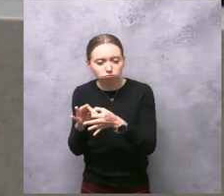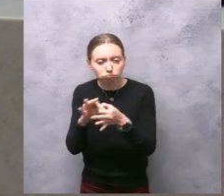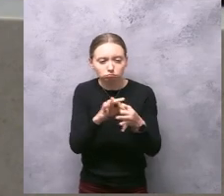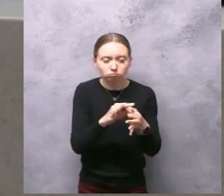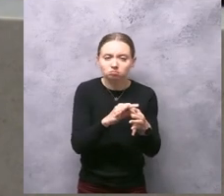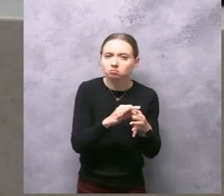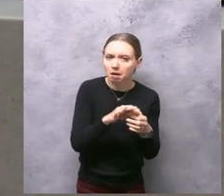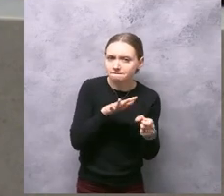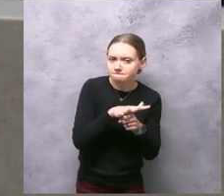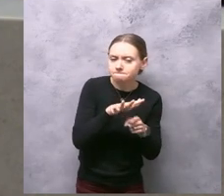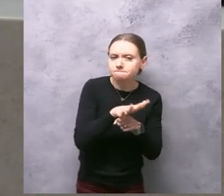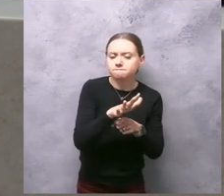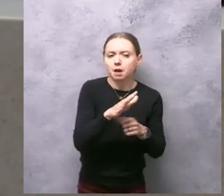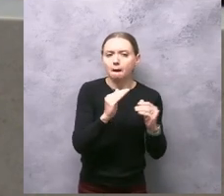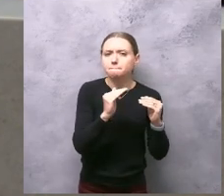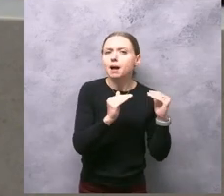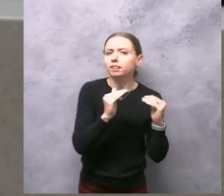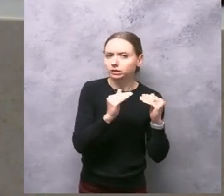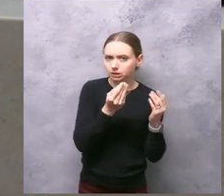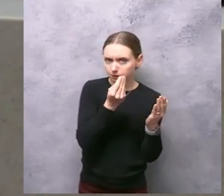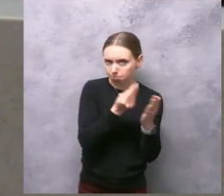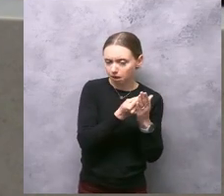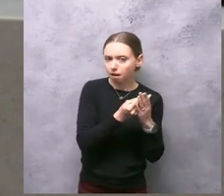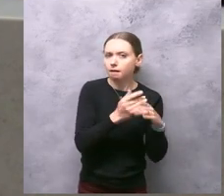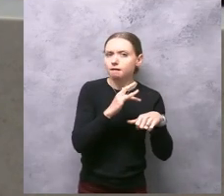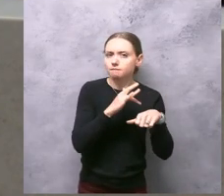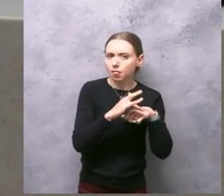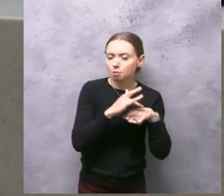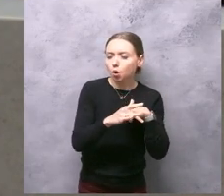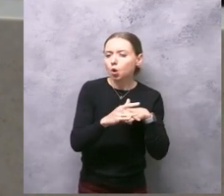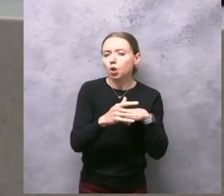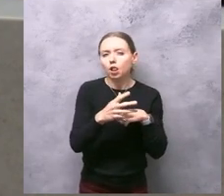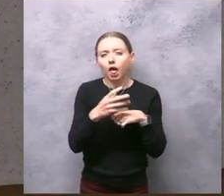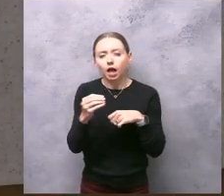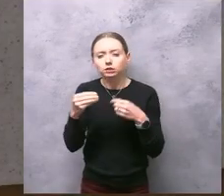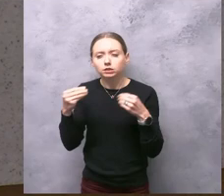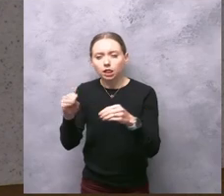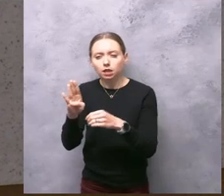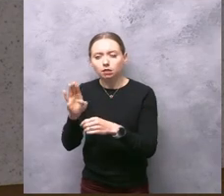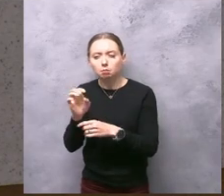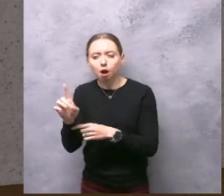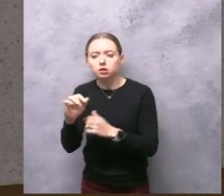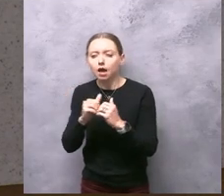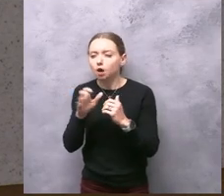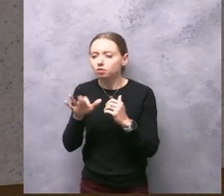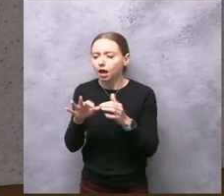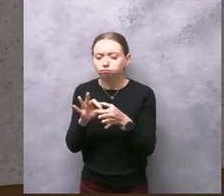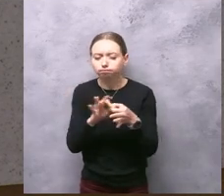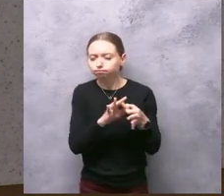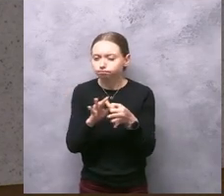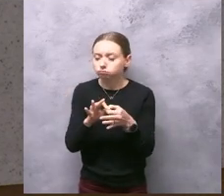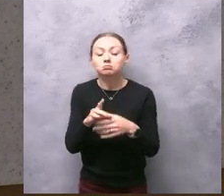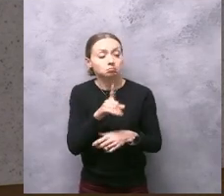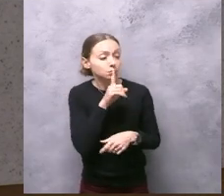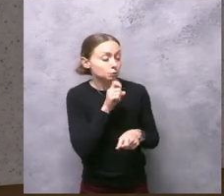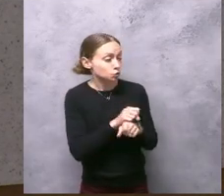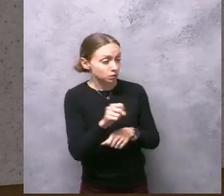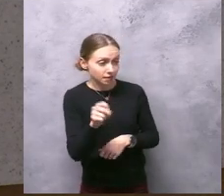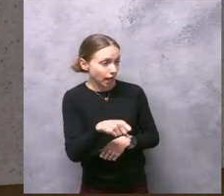fund balance and the actual rates when we go out for bonds and how those two interplay? Absolutely. First of